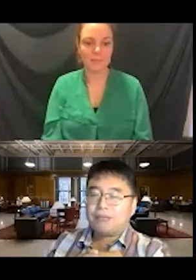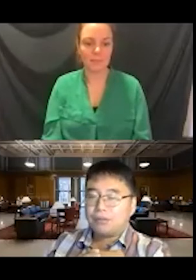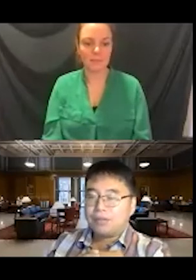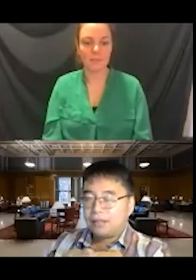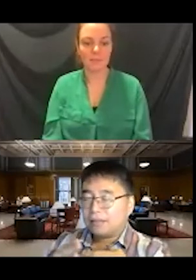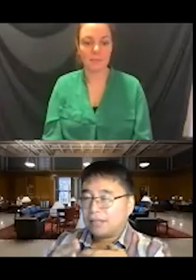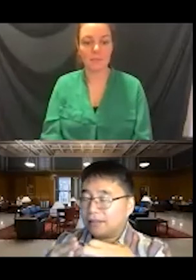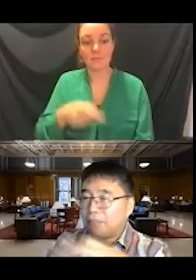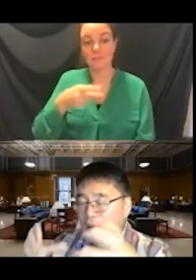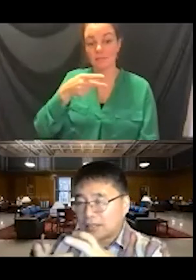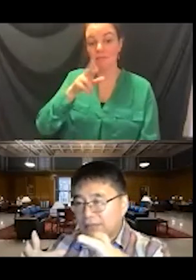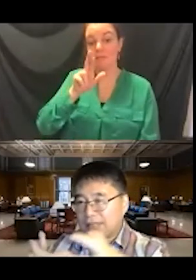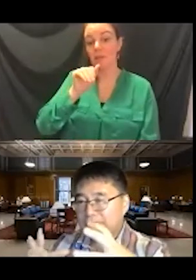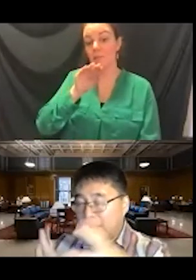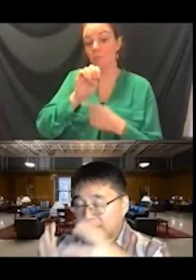Prime